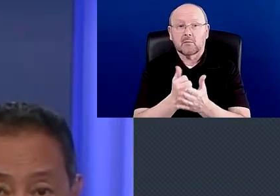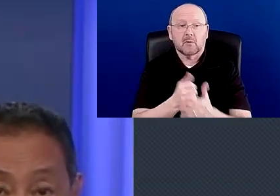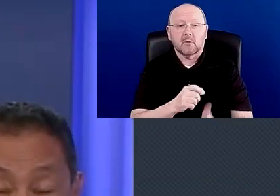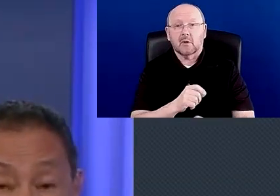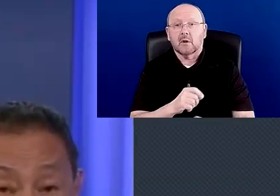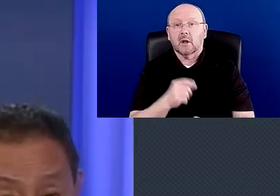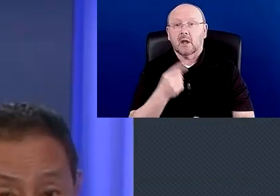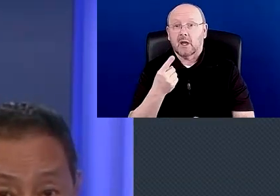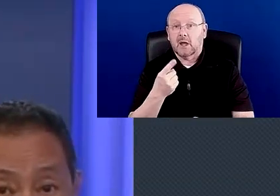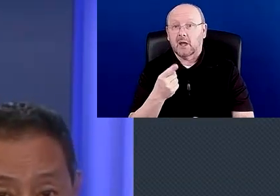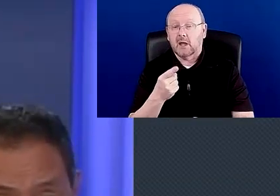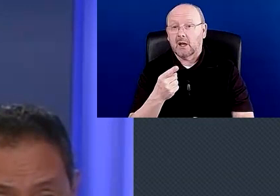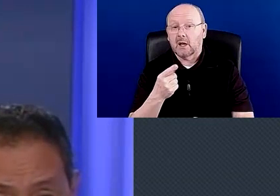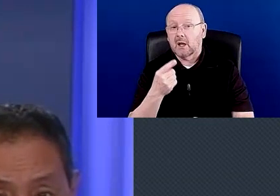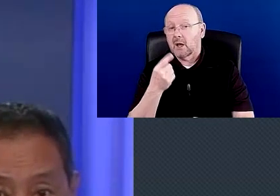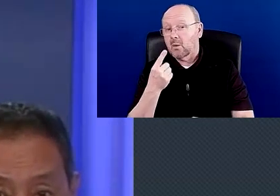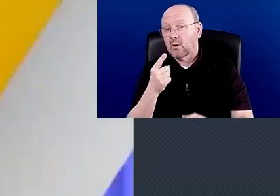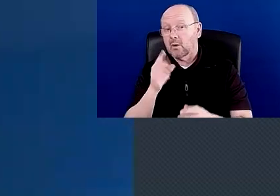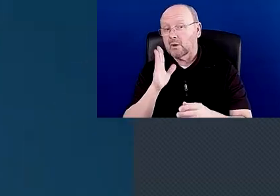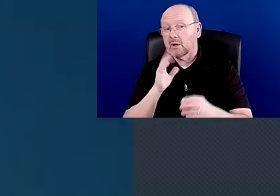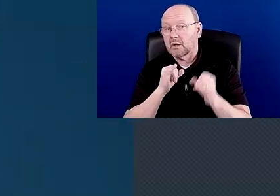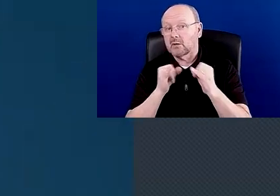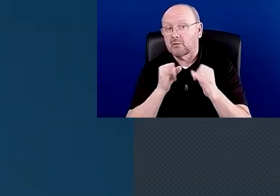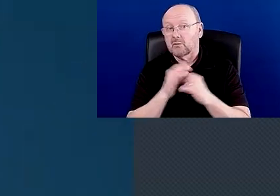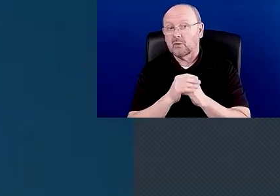the recent state recognition it received.